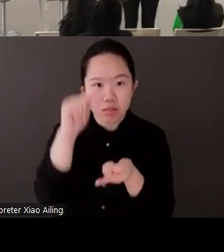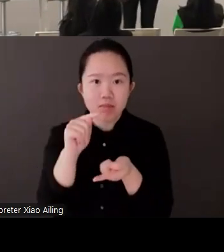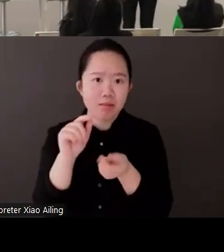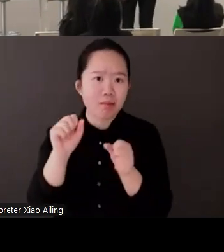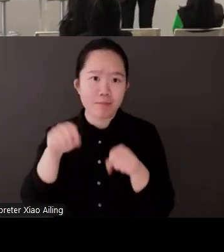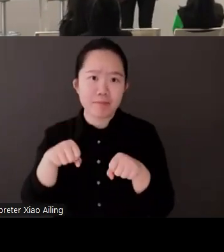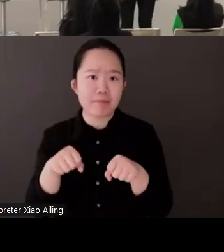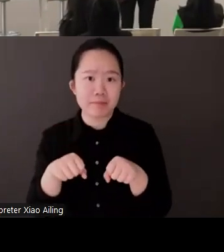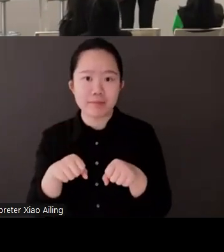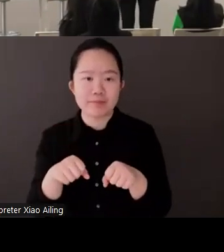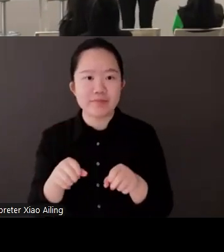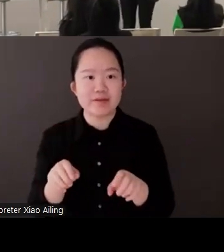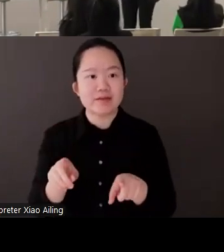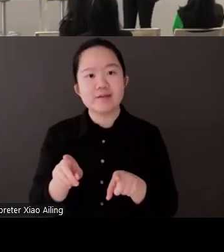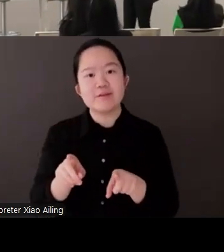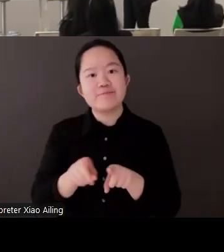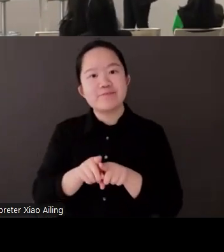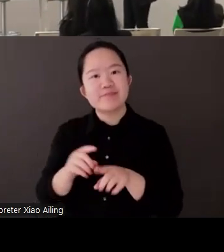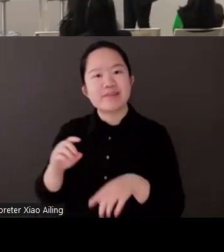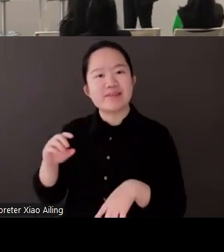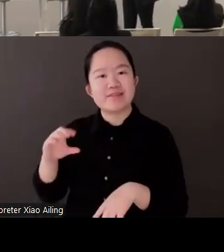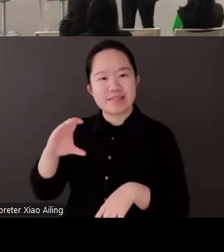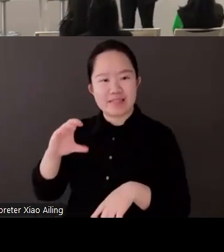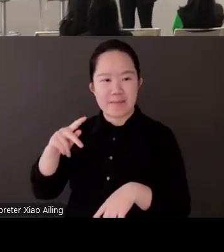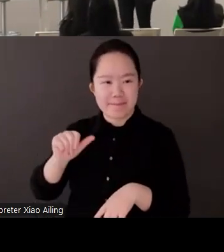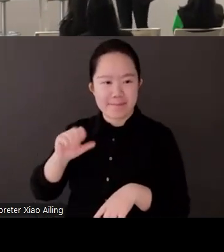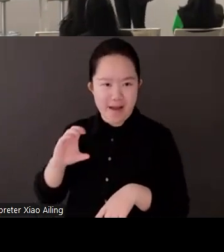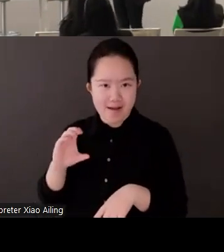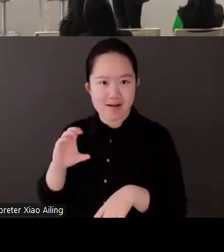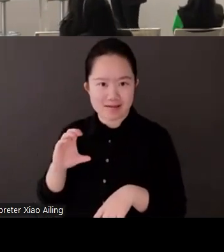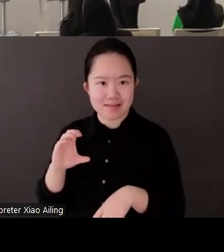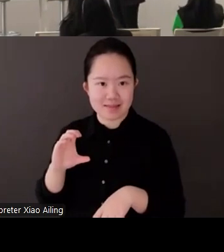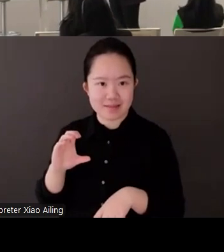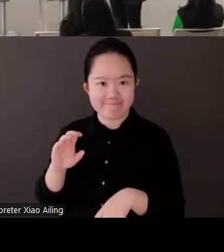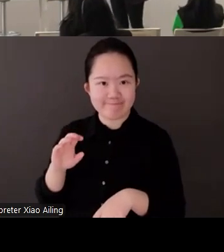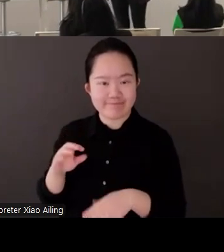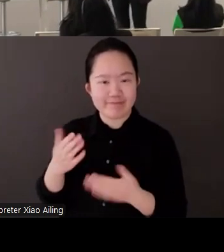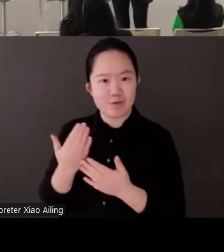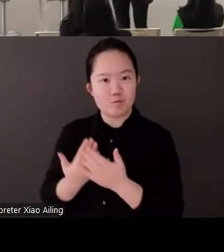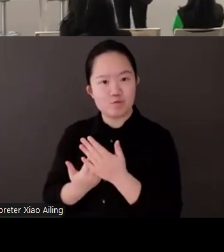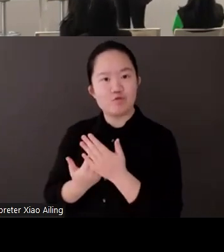updated to the new CPAC version. And there's also a lot of accredited,